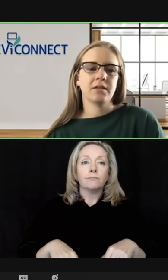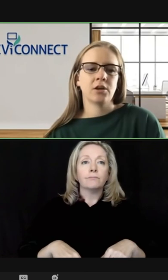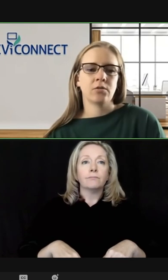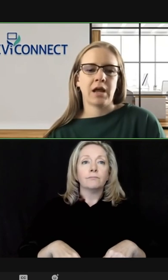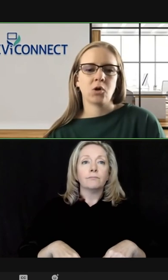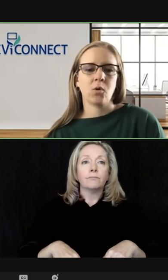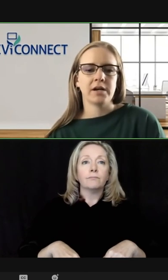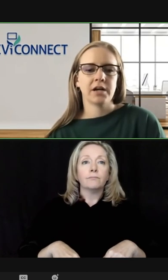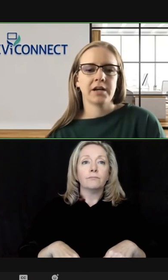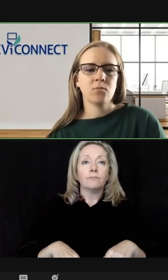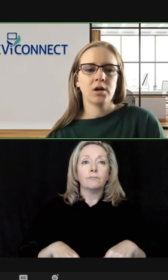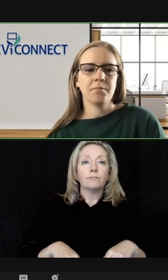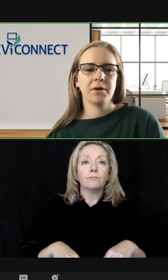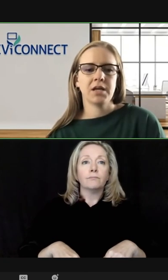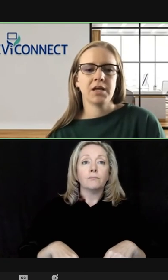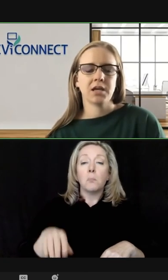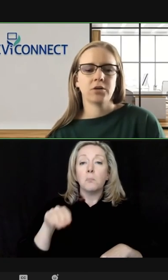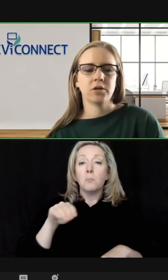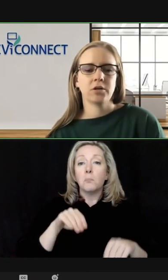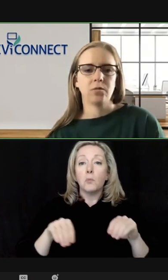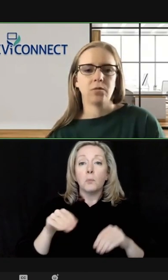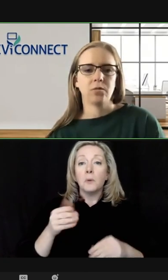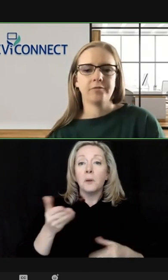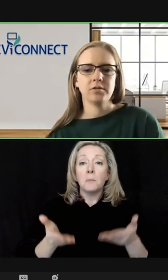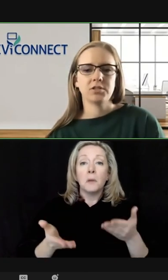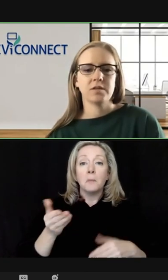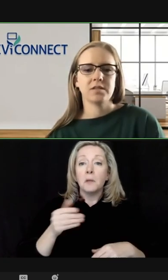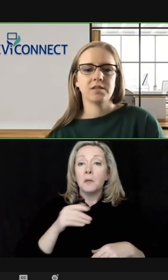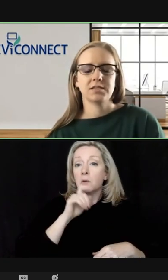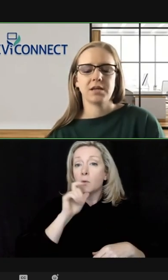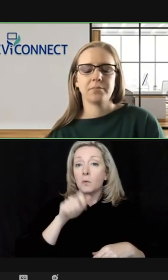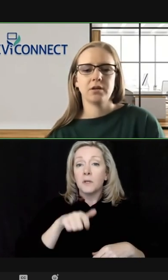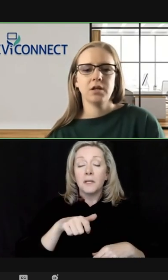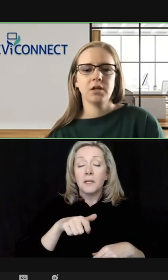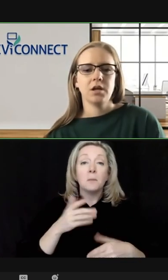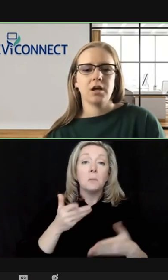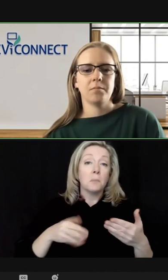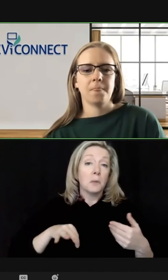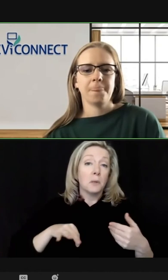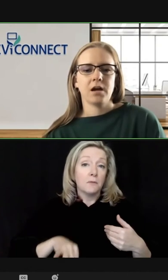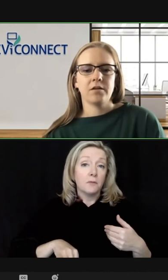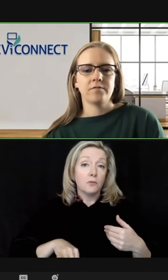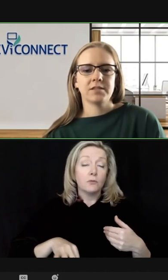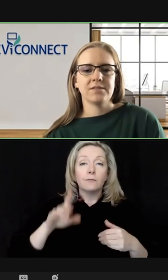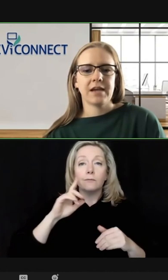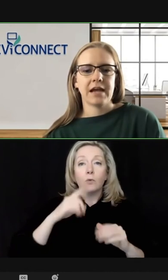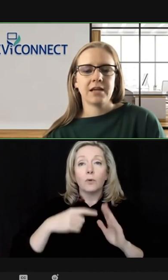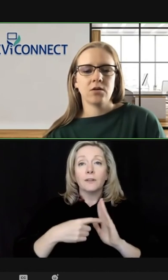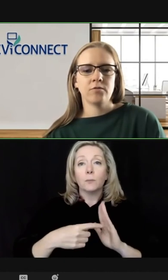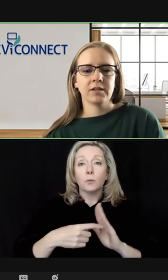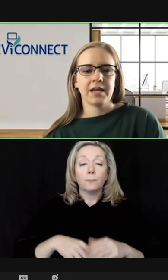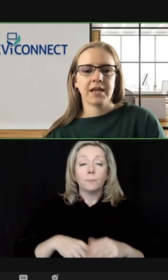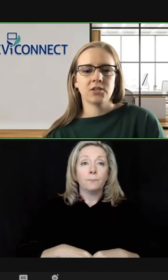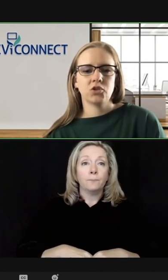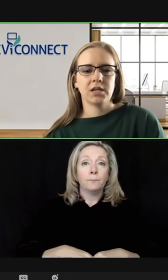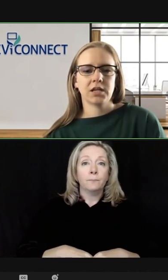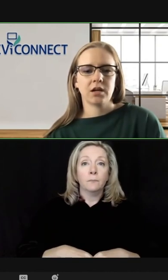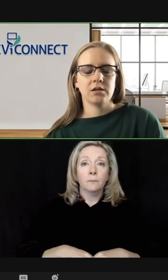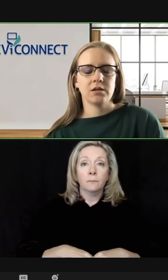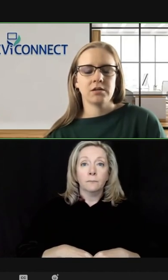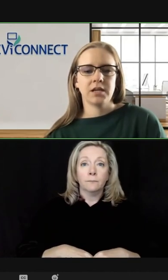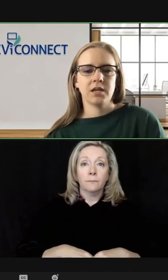might be, not required anymore, but it could be helpful. So in this example of the CVI overlay,